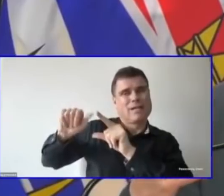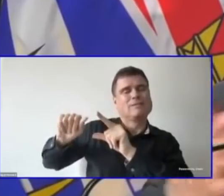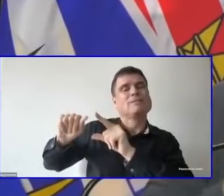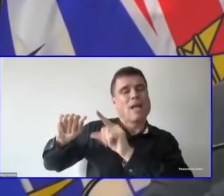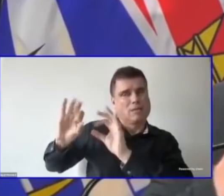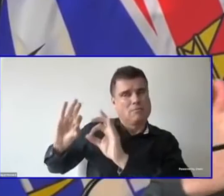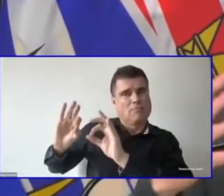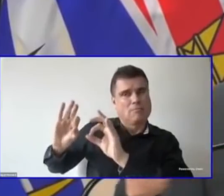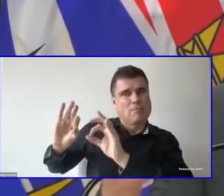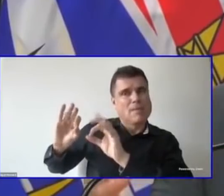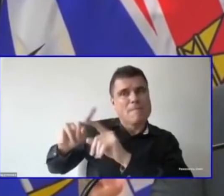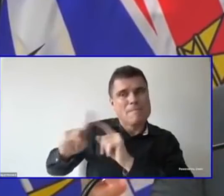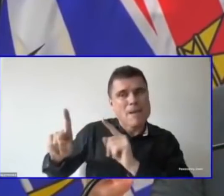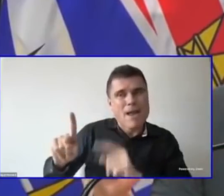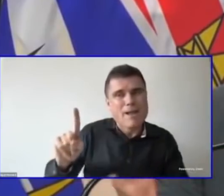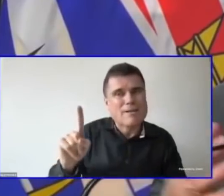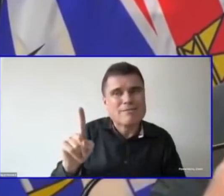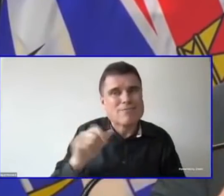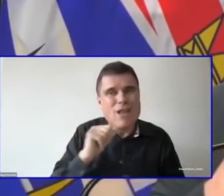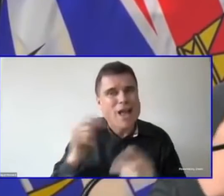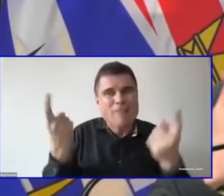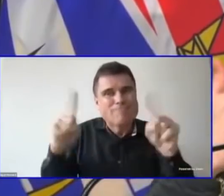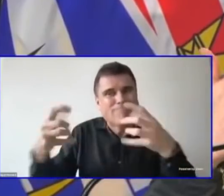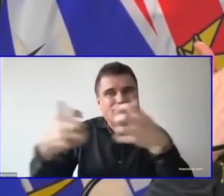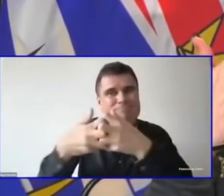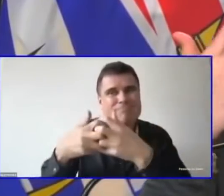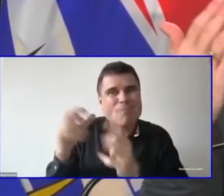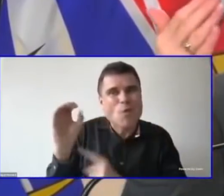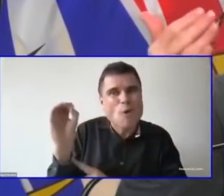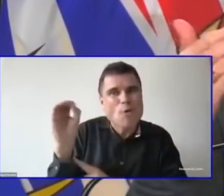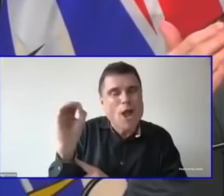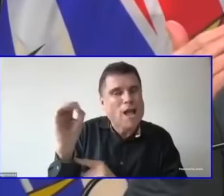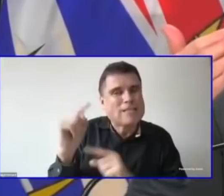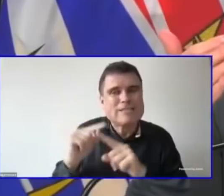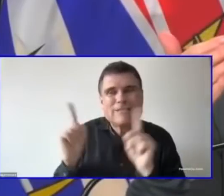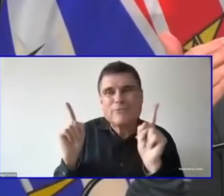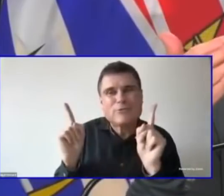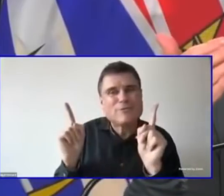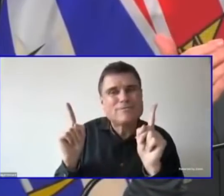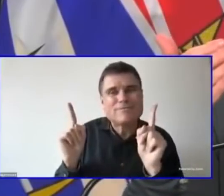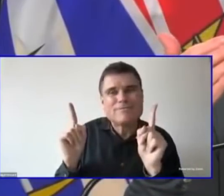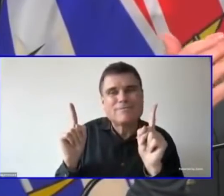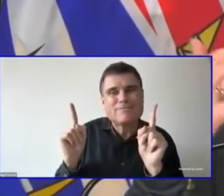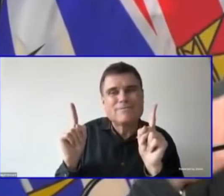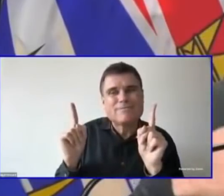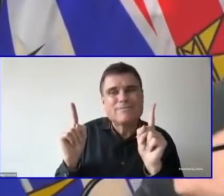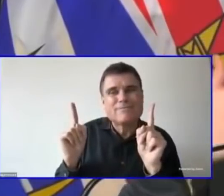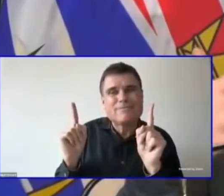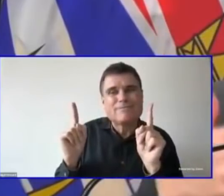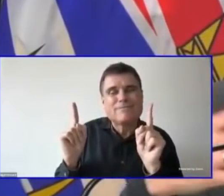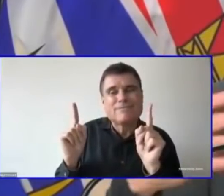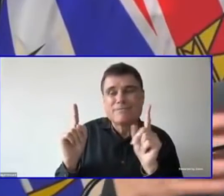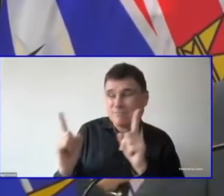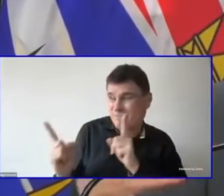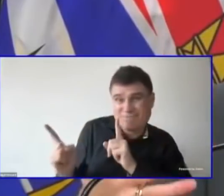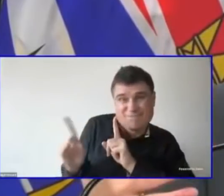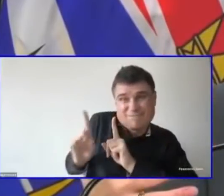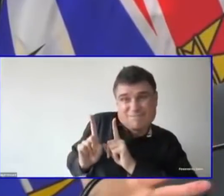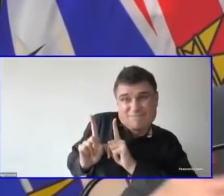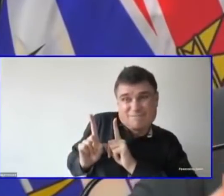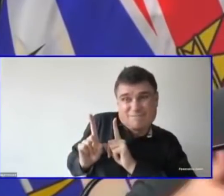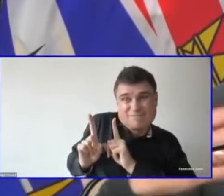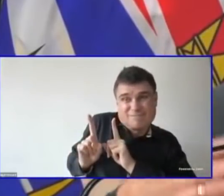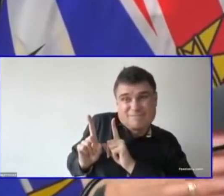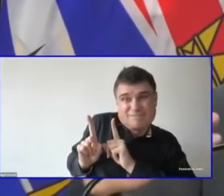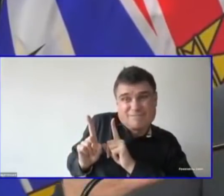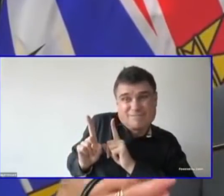moment. It's spreading very rapidly, even amongst people, and because of that shorter incubation period, it's before people can